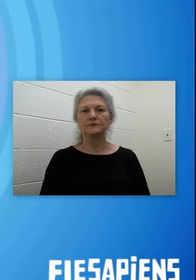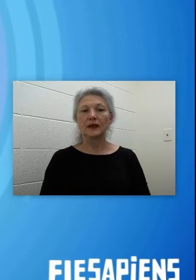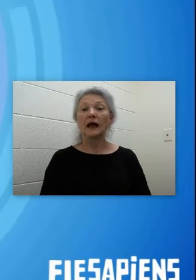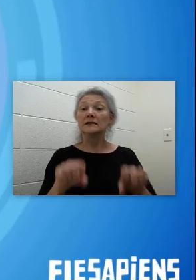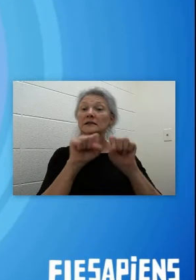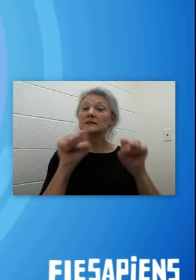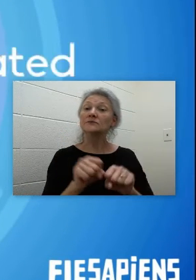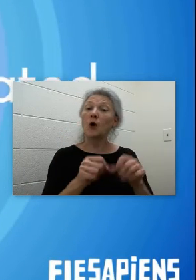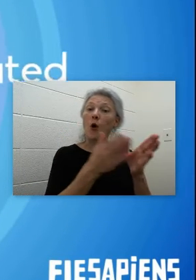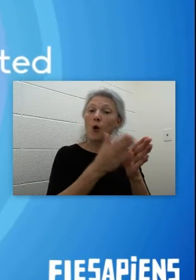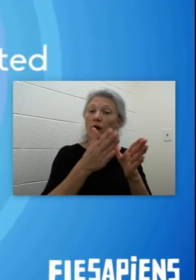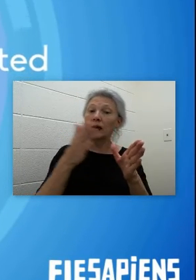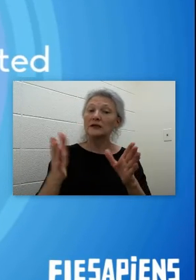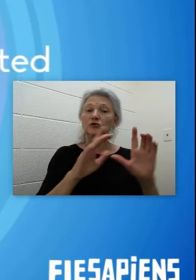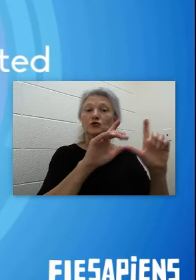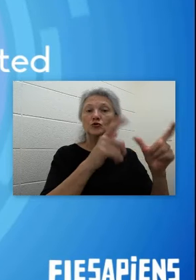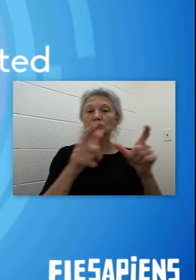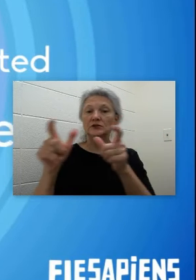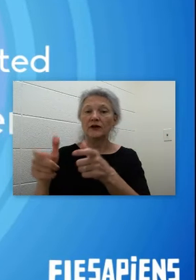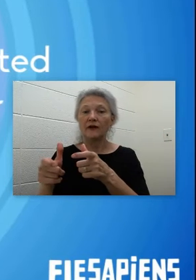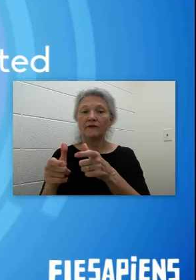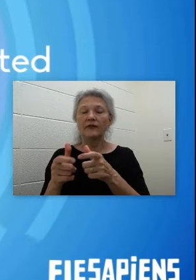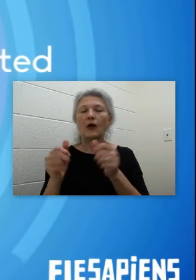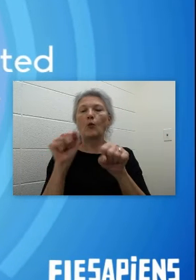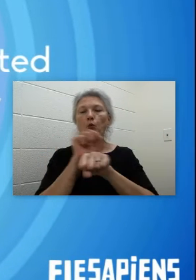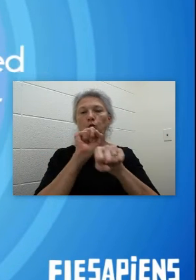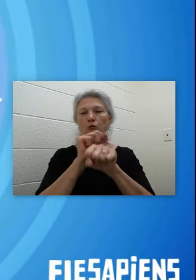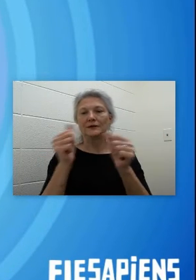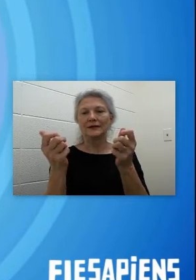Systems are organized groups of elements that work together.